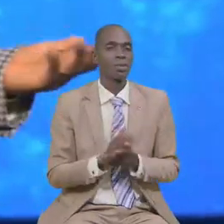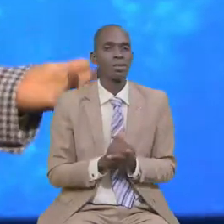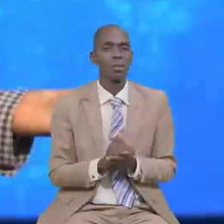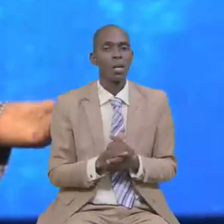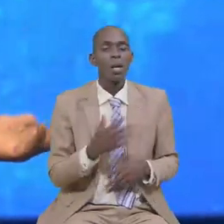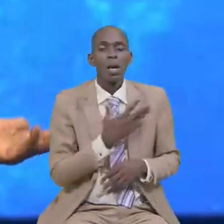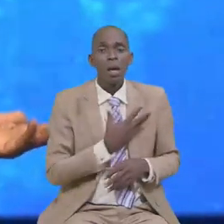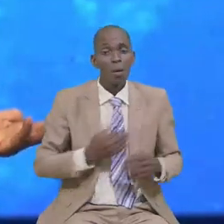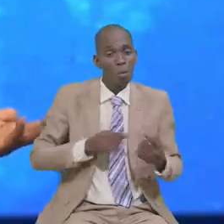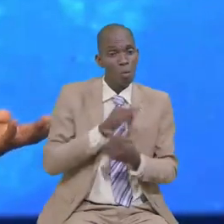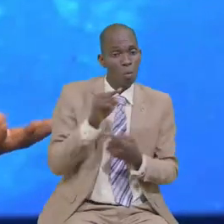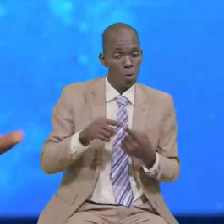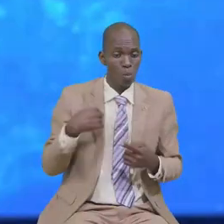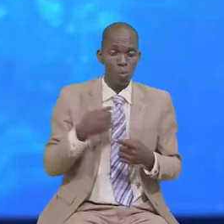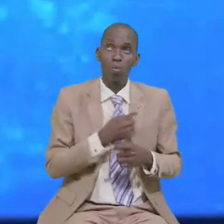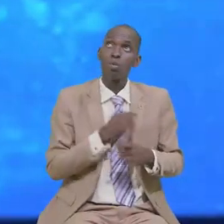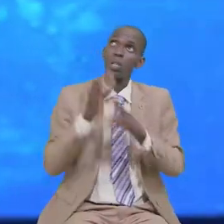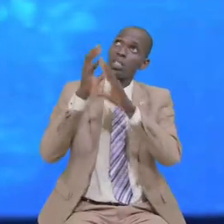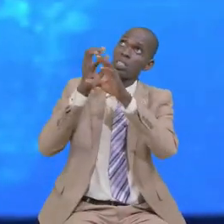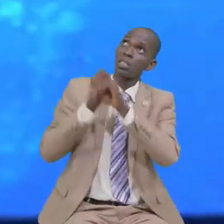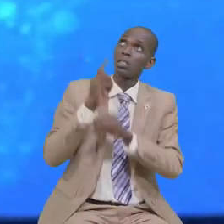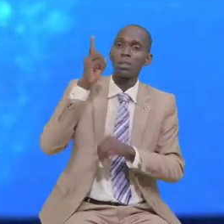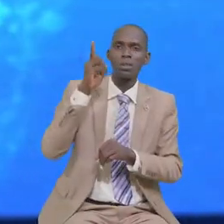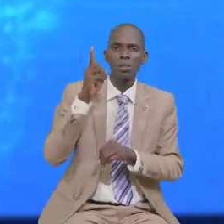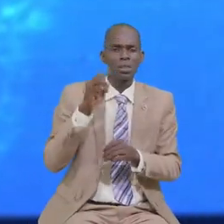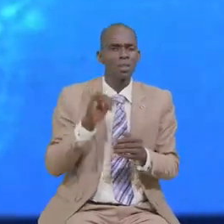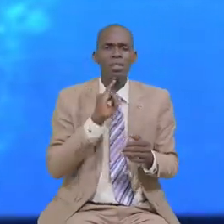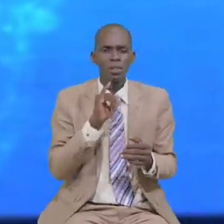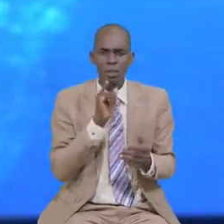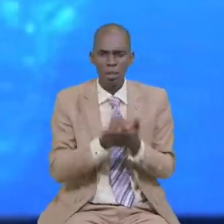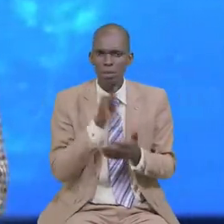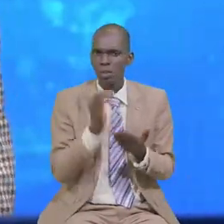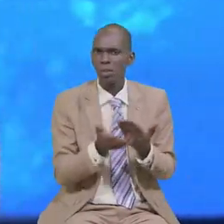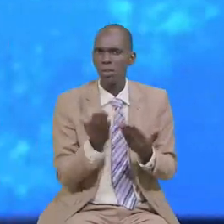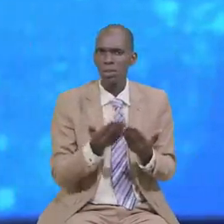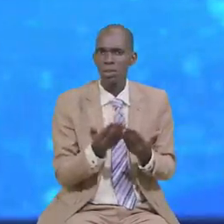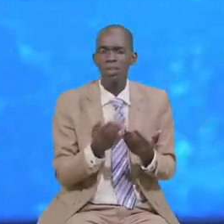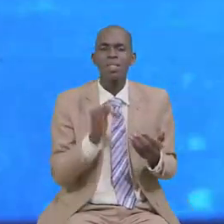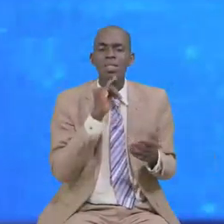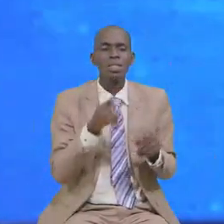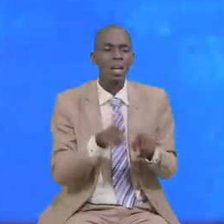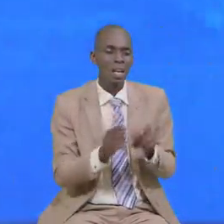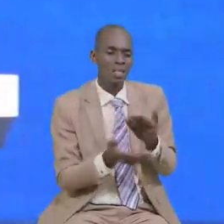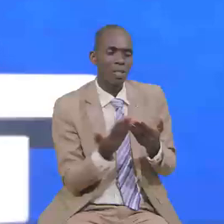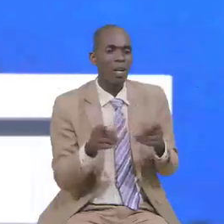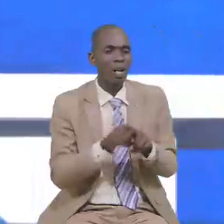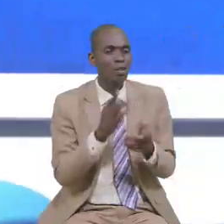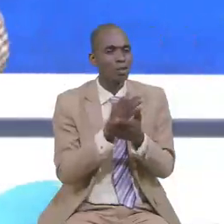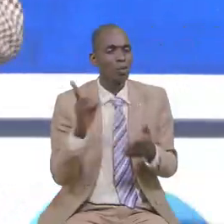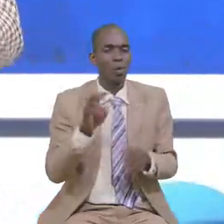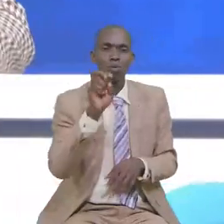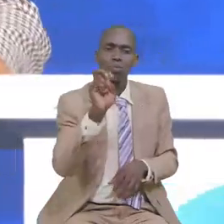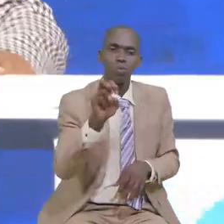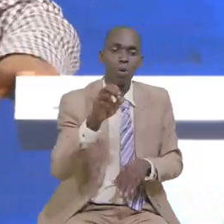we receive him, isn't that very simple? As simple as somebody knocking at your door, and